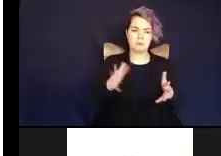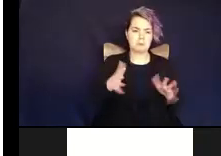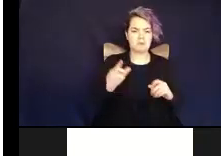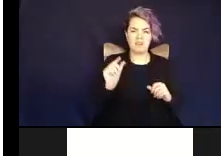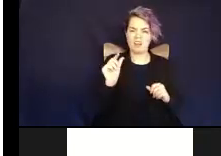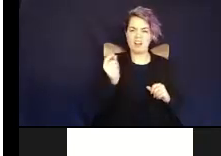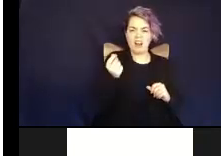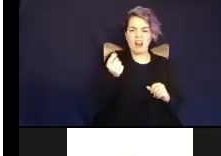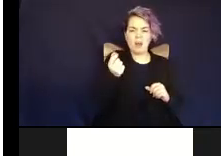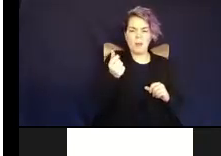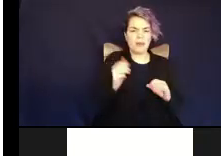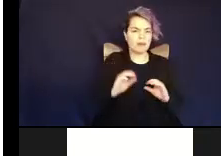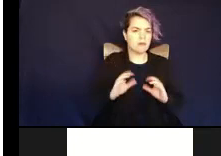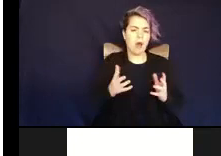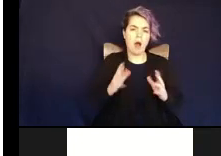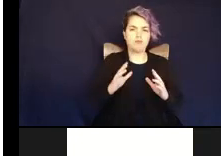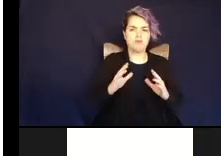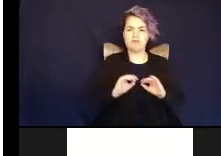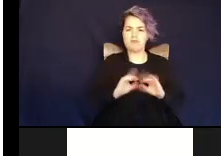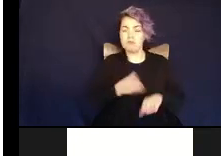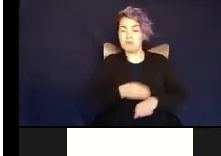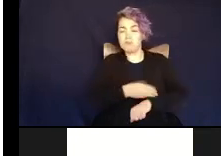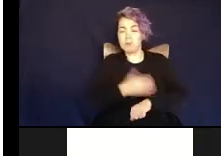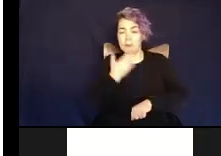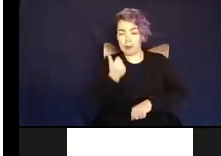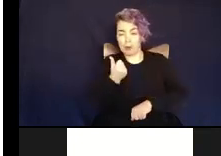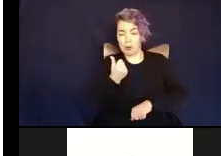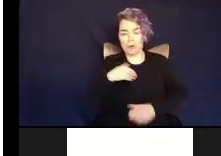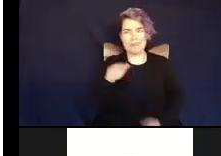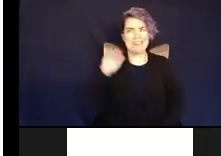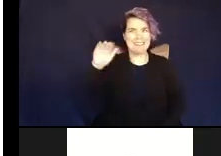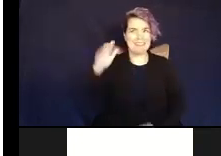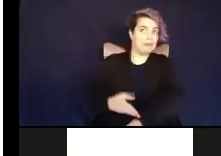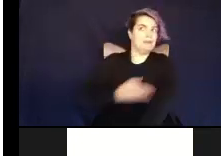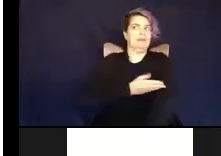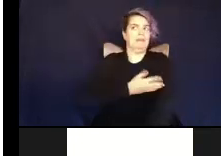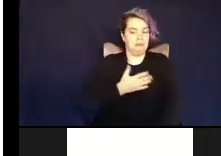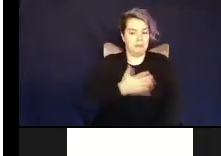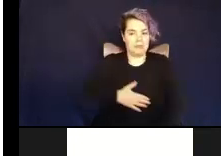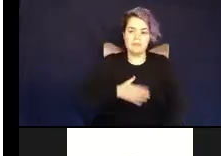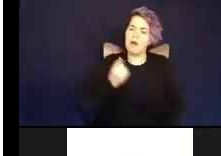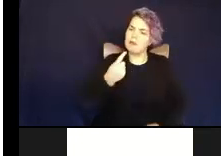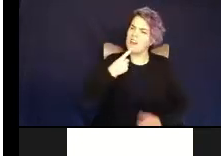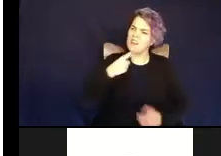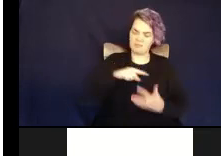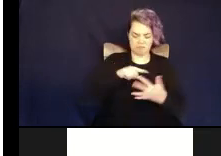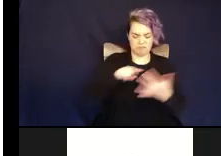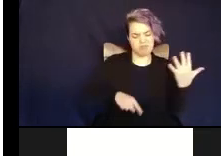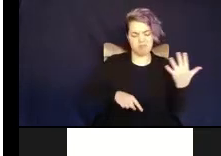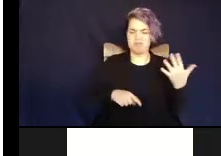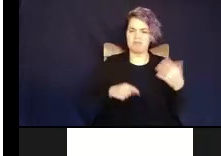them to make even clearer, but the newer one seems to say that a wide variety of healthcare